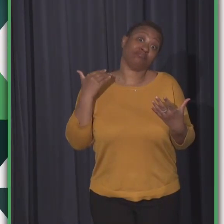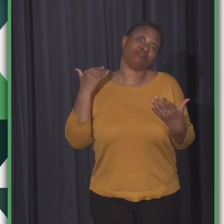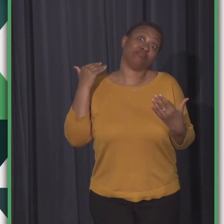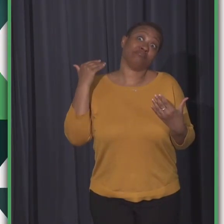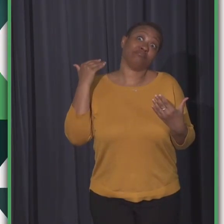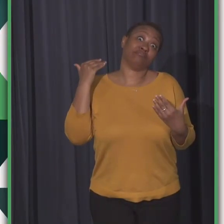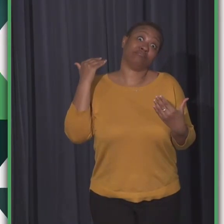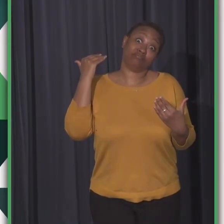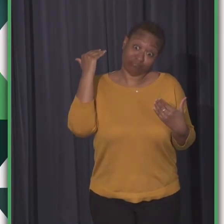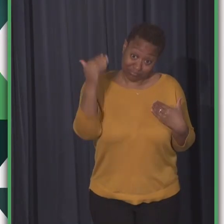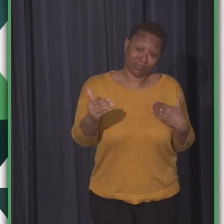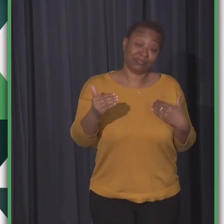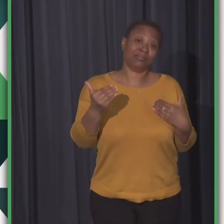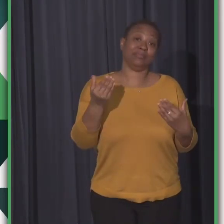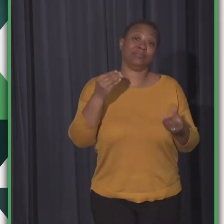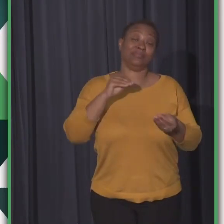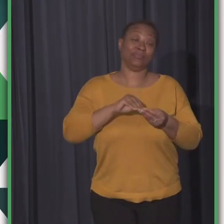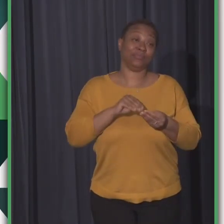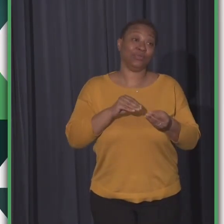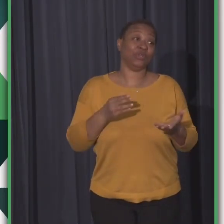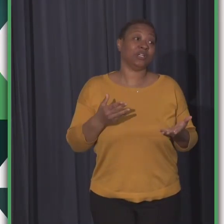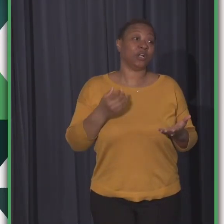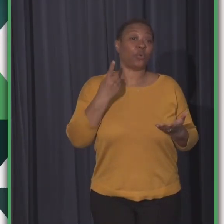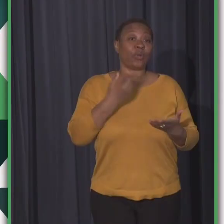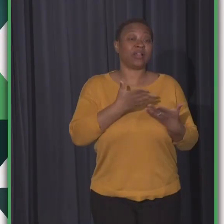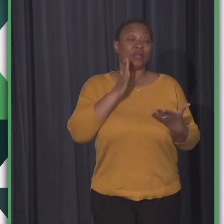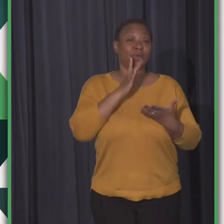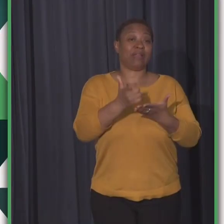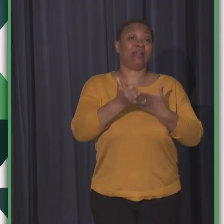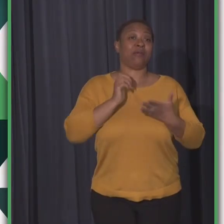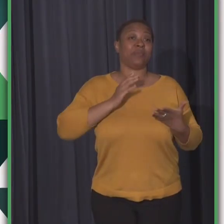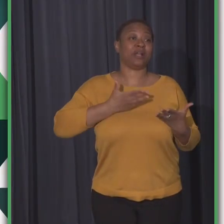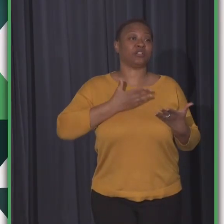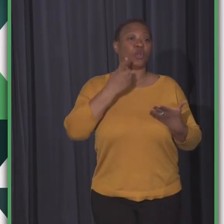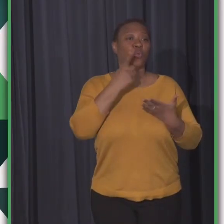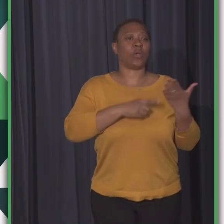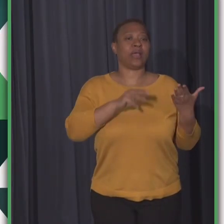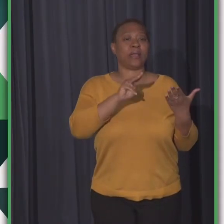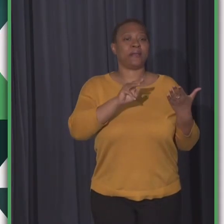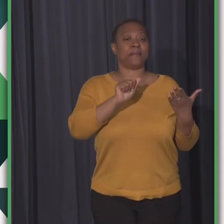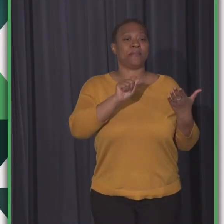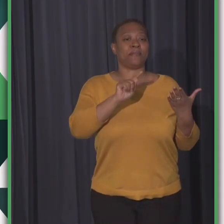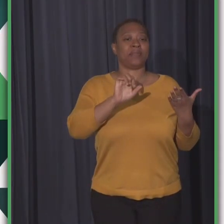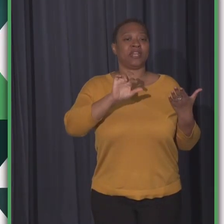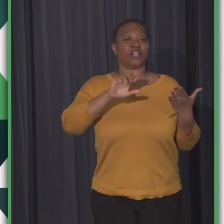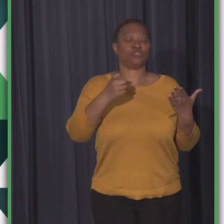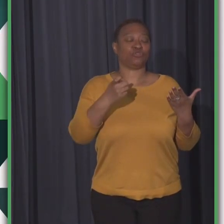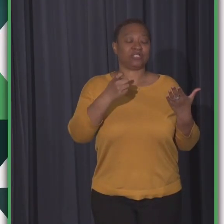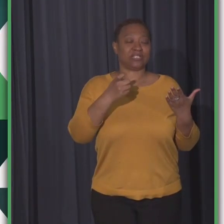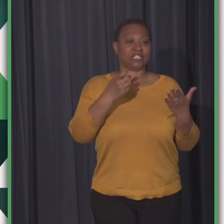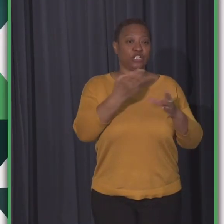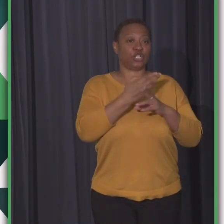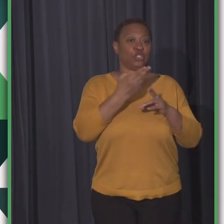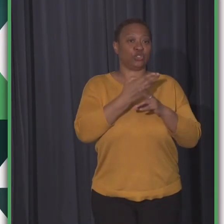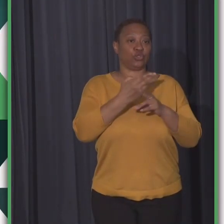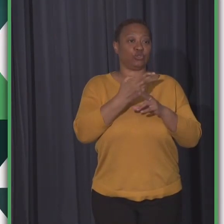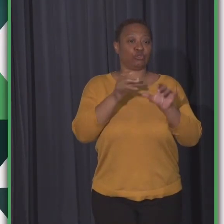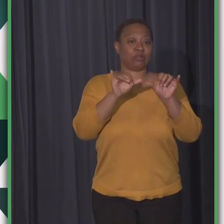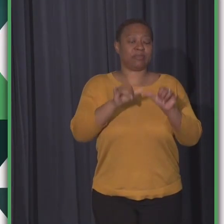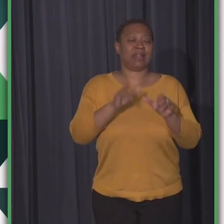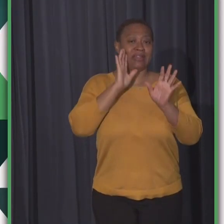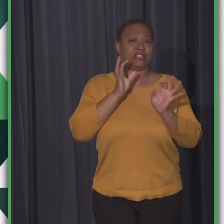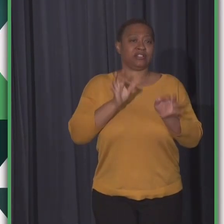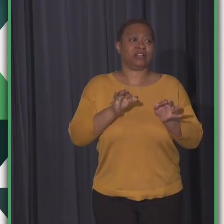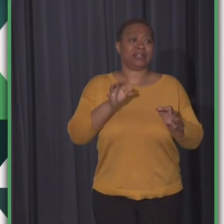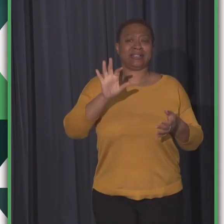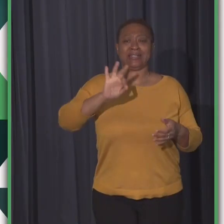more. And one of the things that would help us is what metrics are being measured here to determine that there